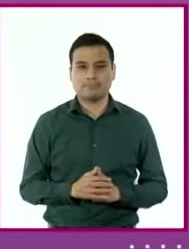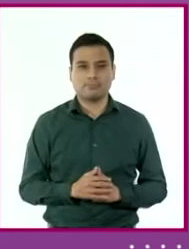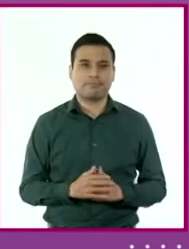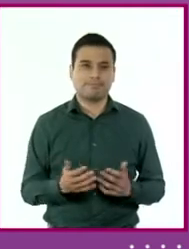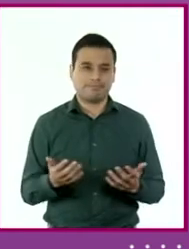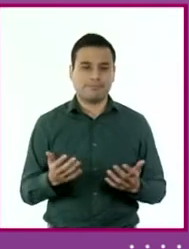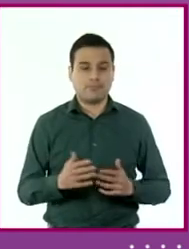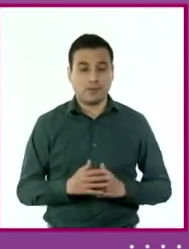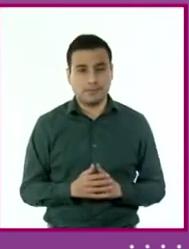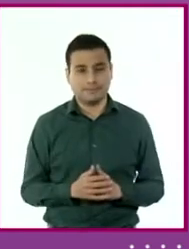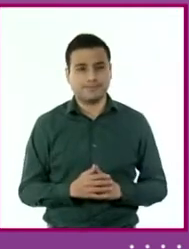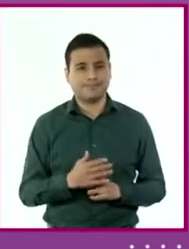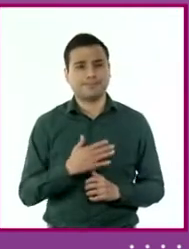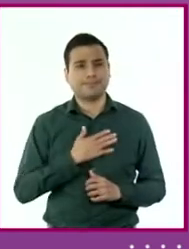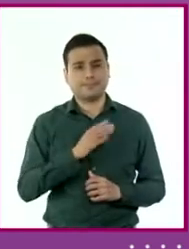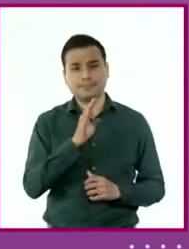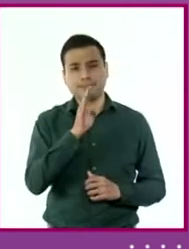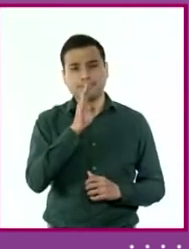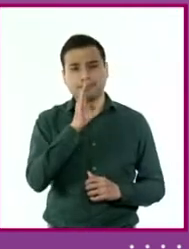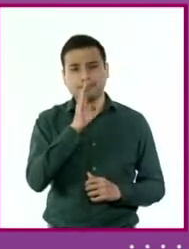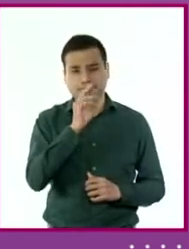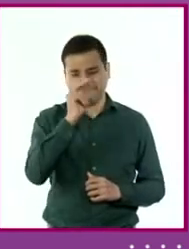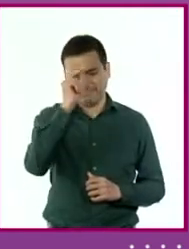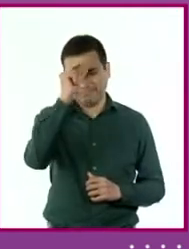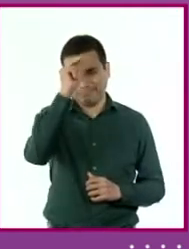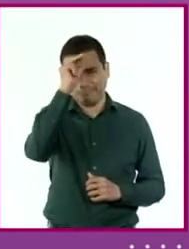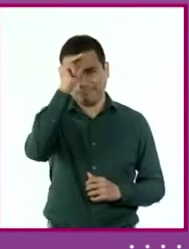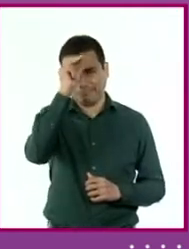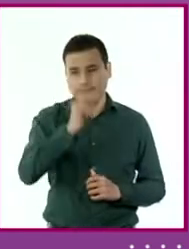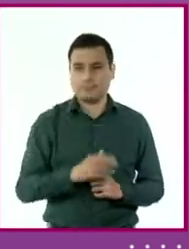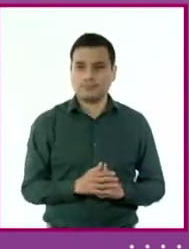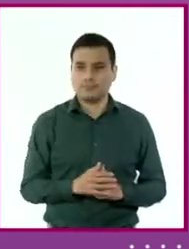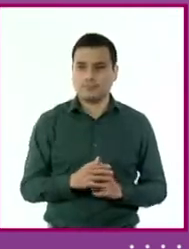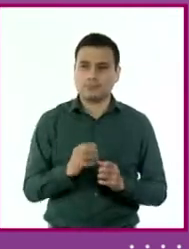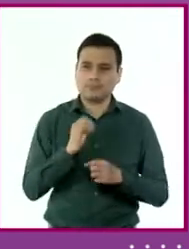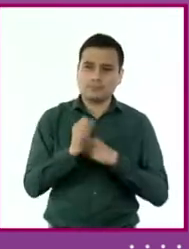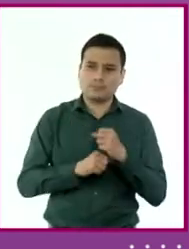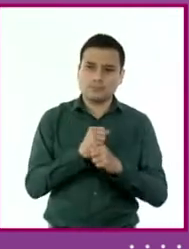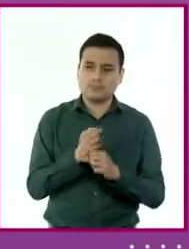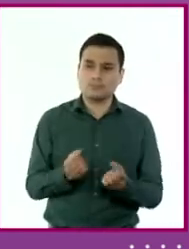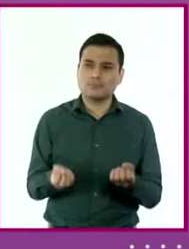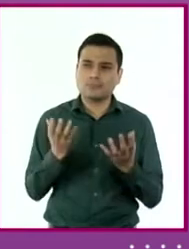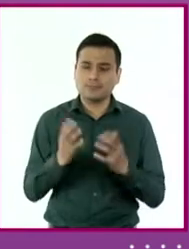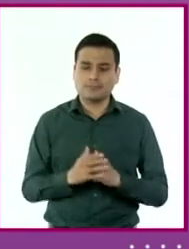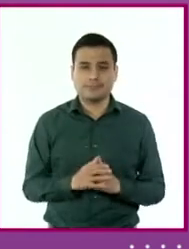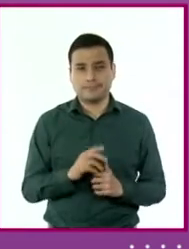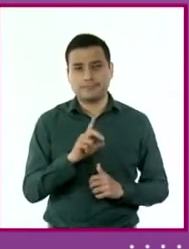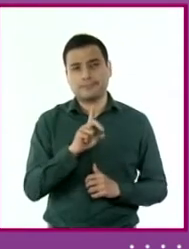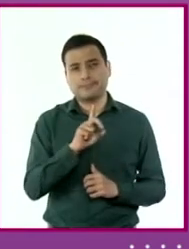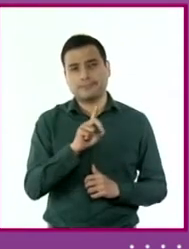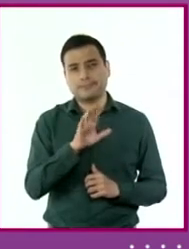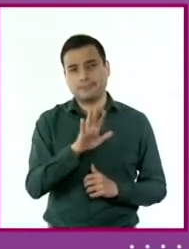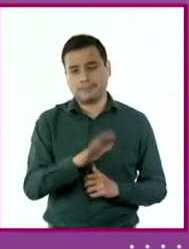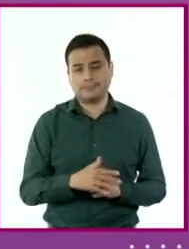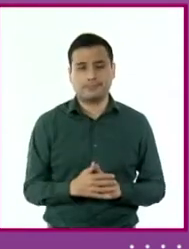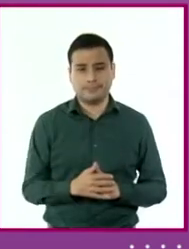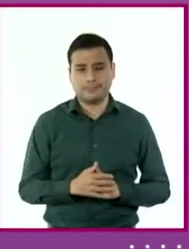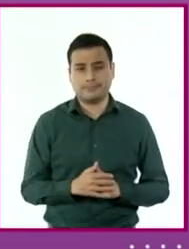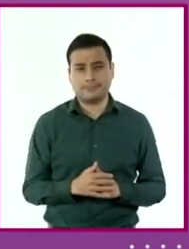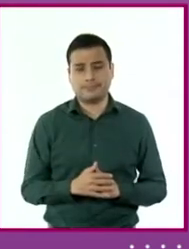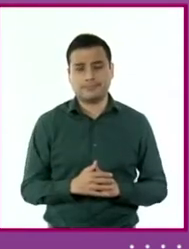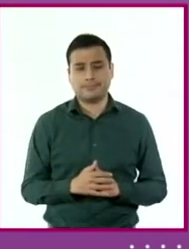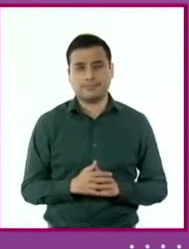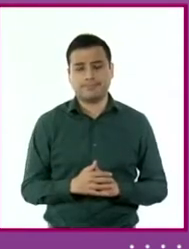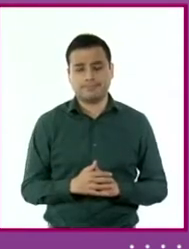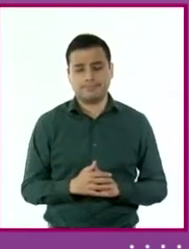She's so intelligent. How old is she? She's 35 years old, and I